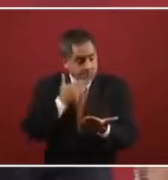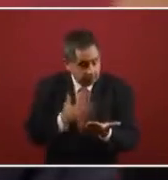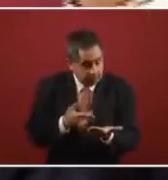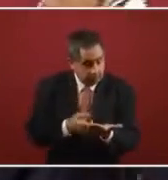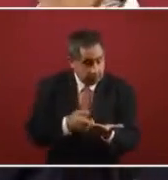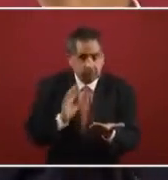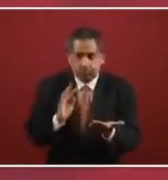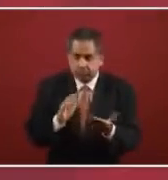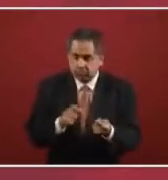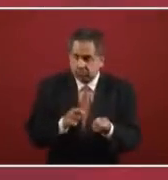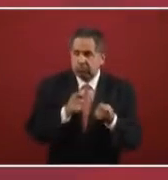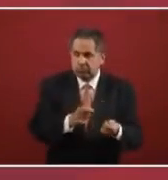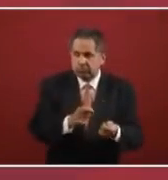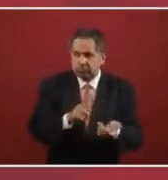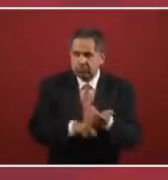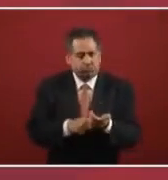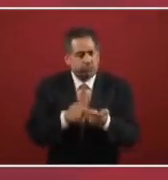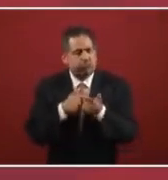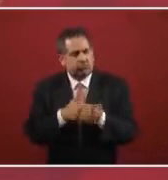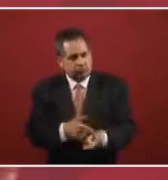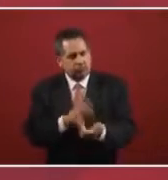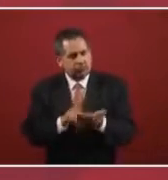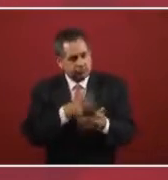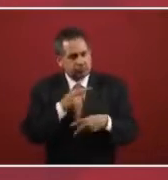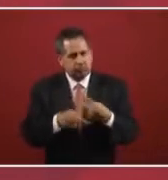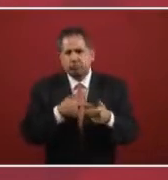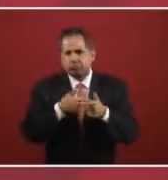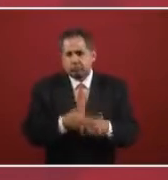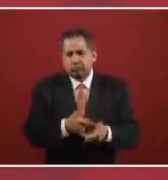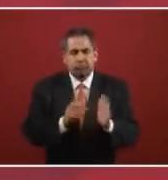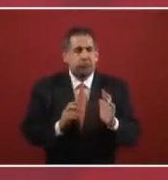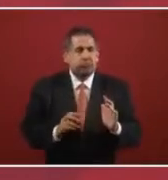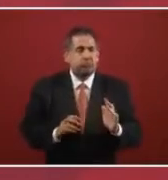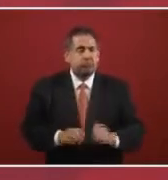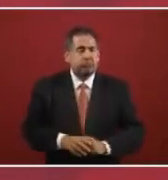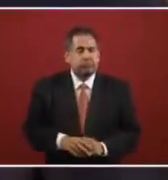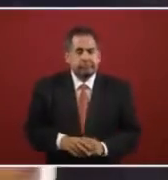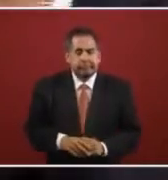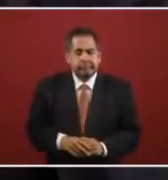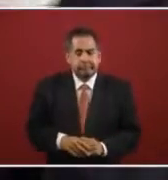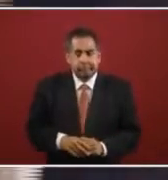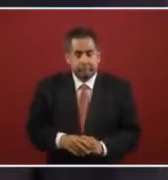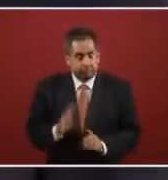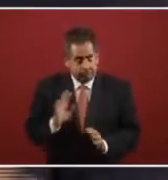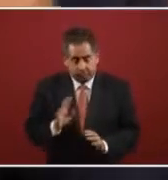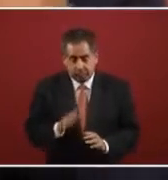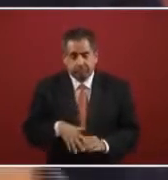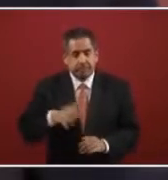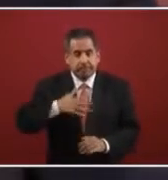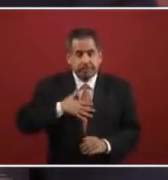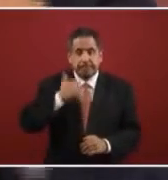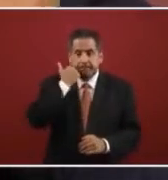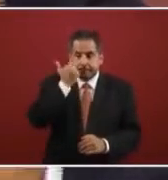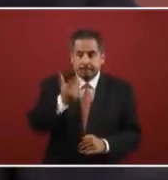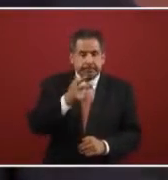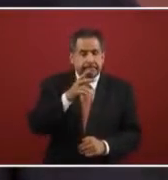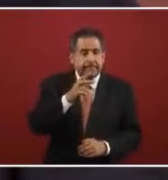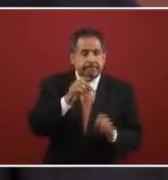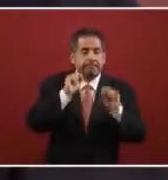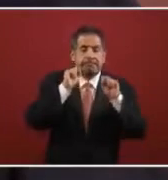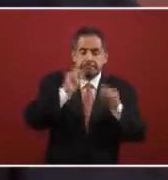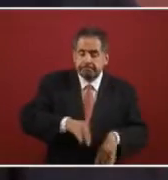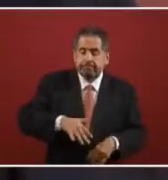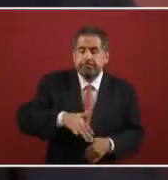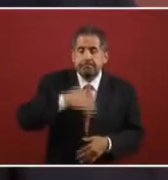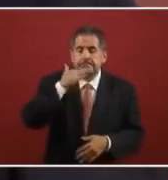good, se van a renovar. they will be renewed. Lo que queremos What es we que no haya want corrupción, is that